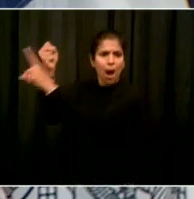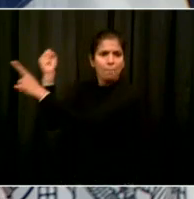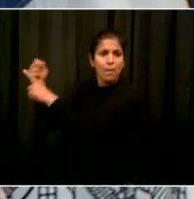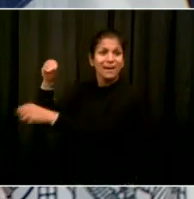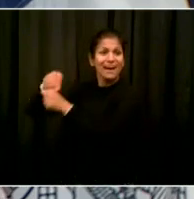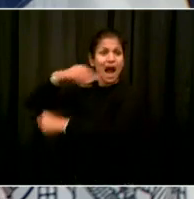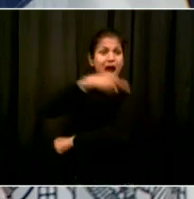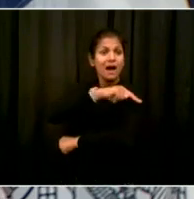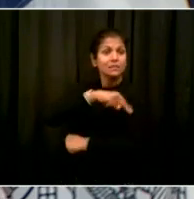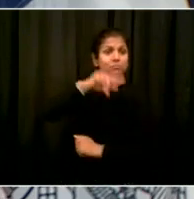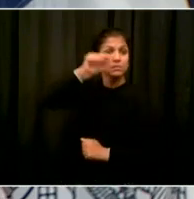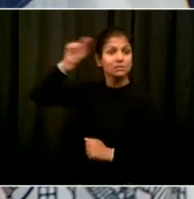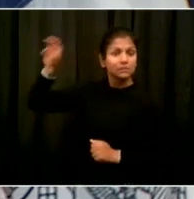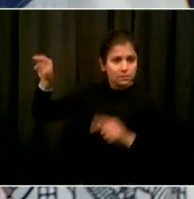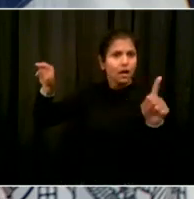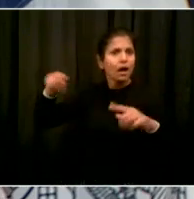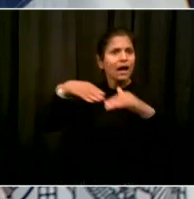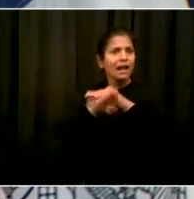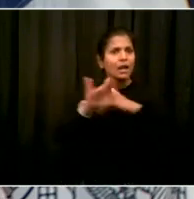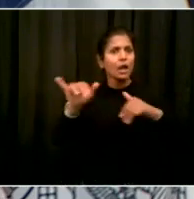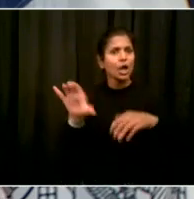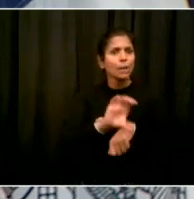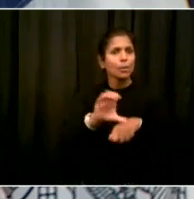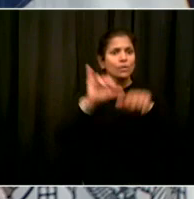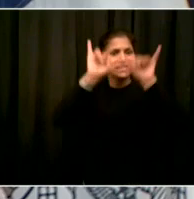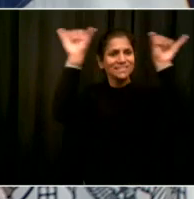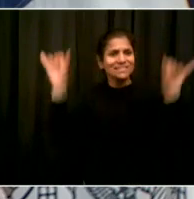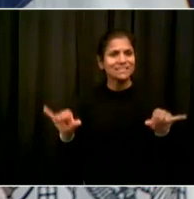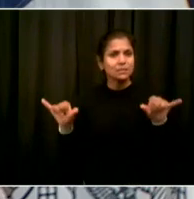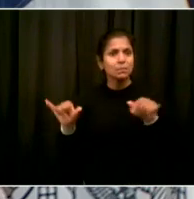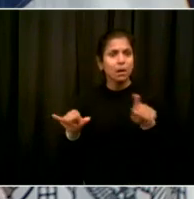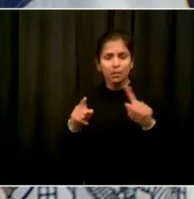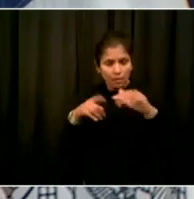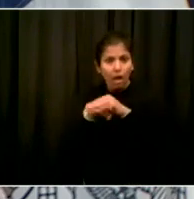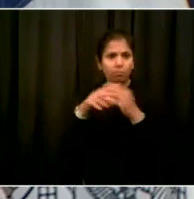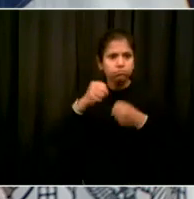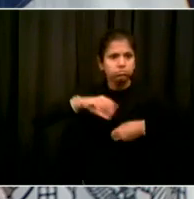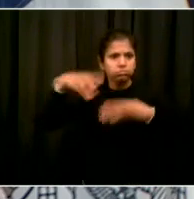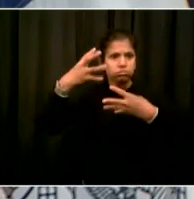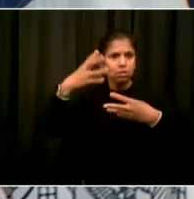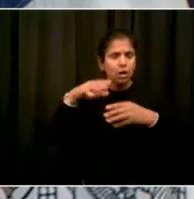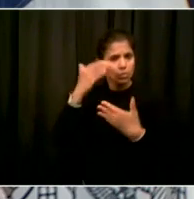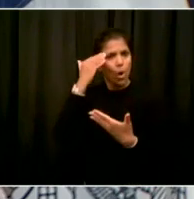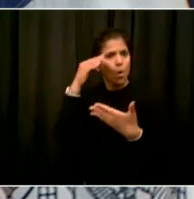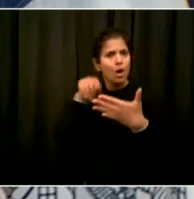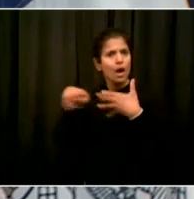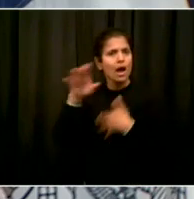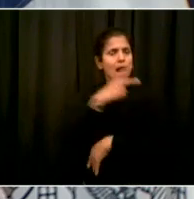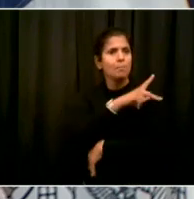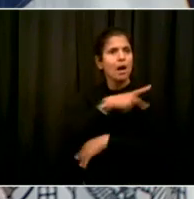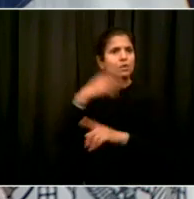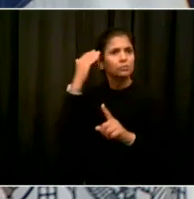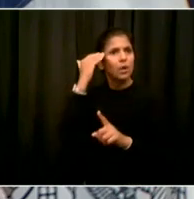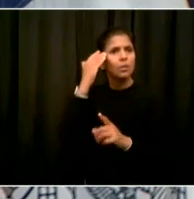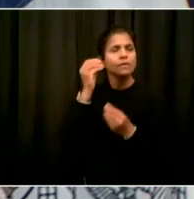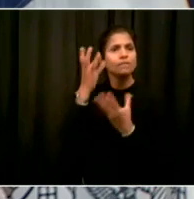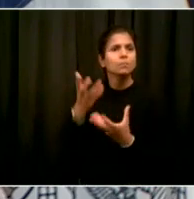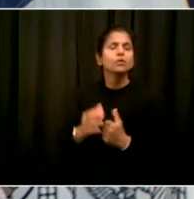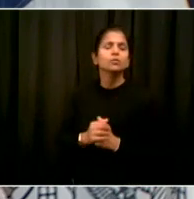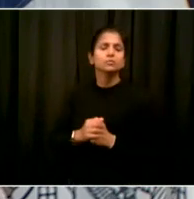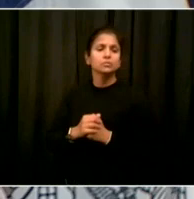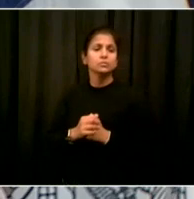terms of private hospitals, we'll make sure that we're coordinating with Greater New York Hospital